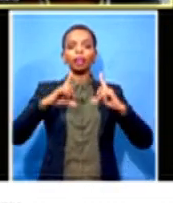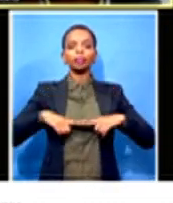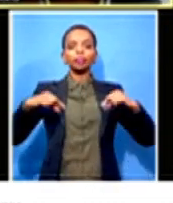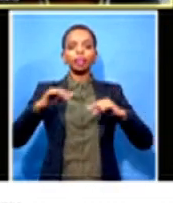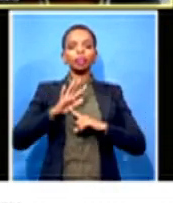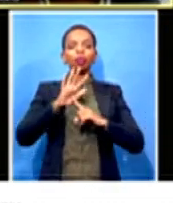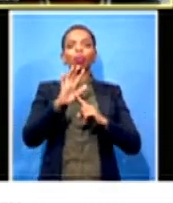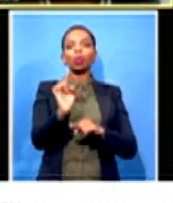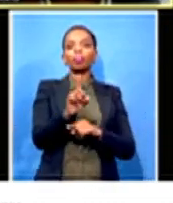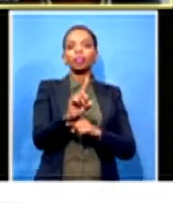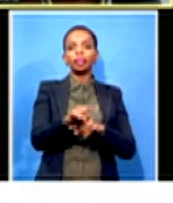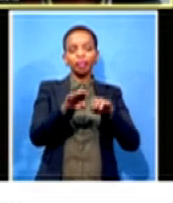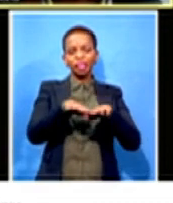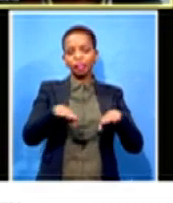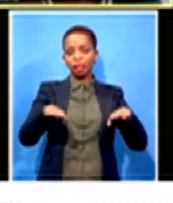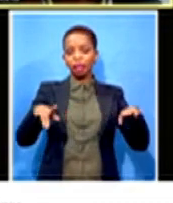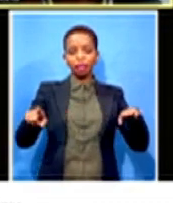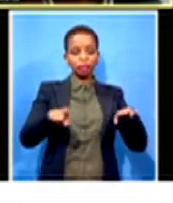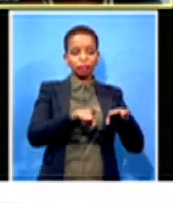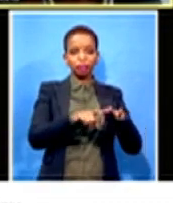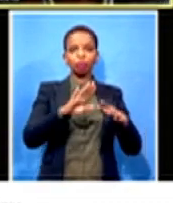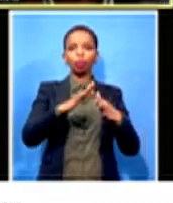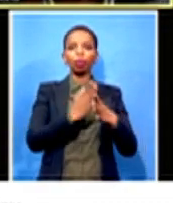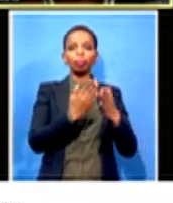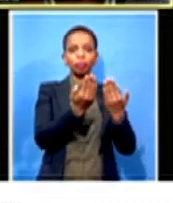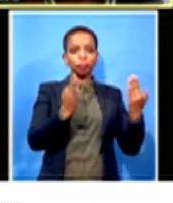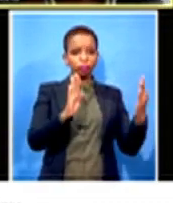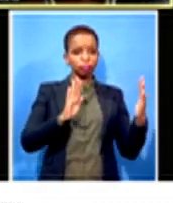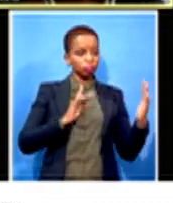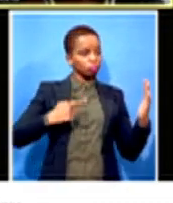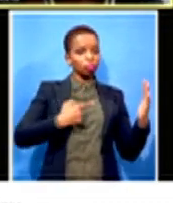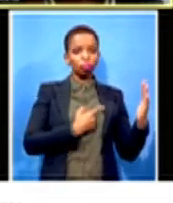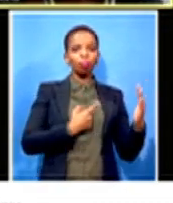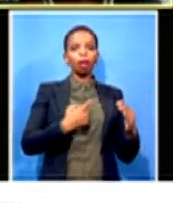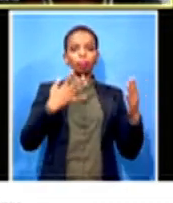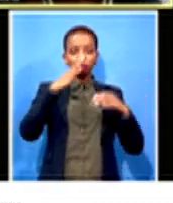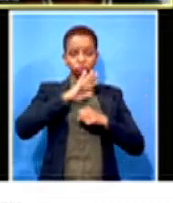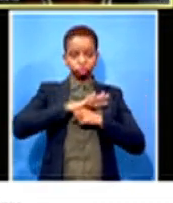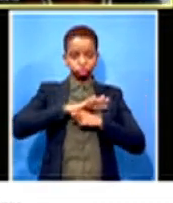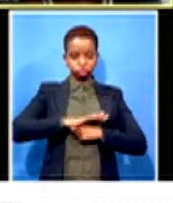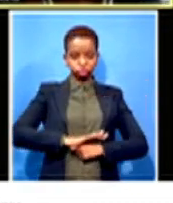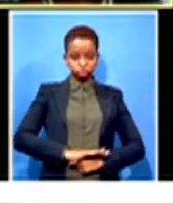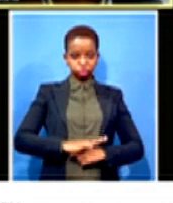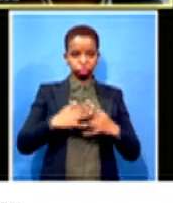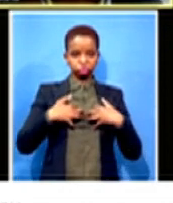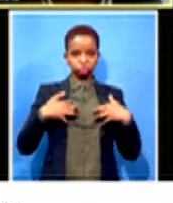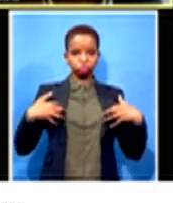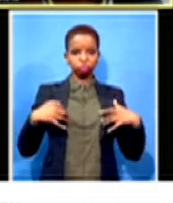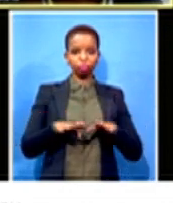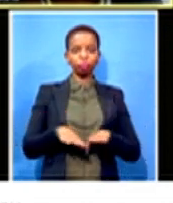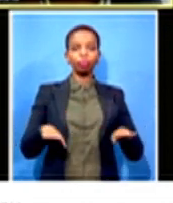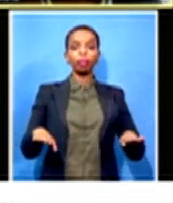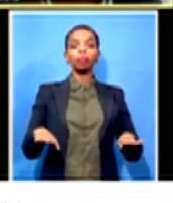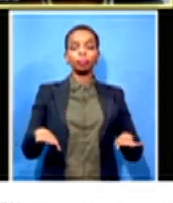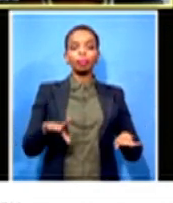isolation, develop depression and anxiety. And I think we should really take that into account when we're thinking that children should